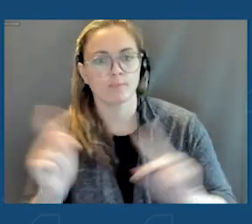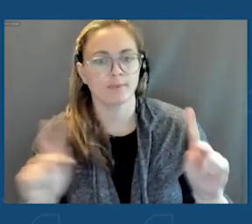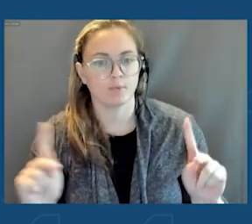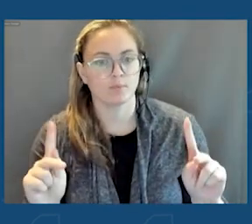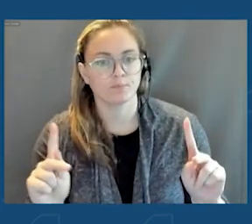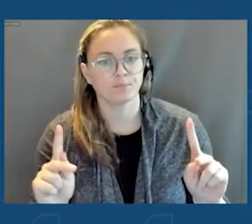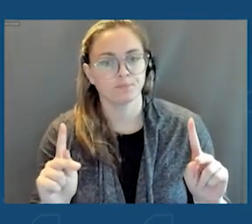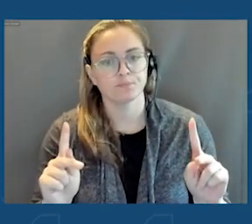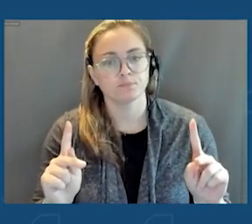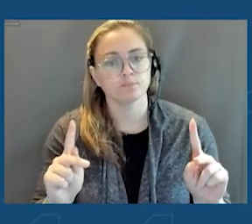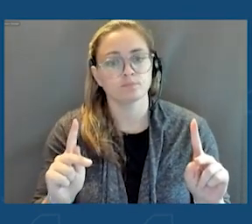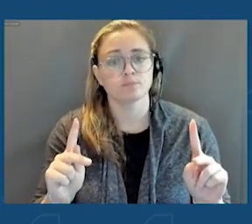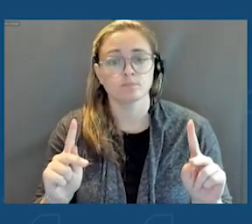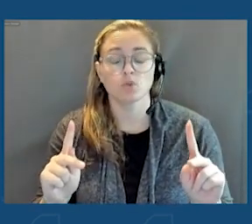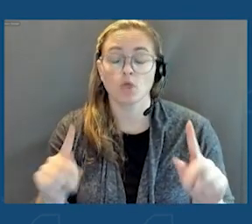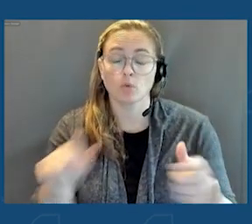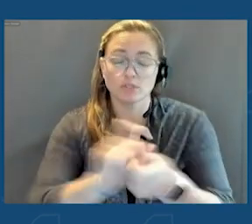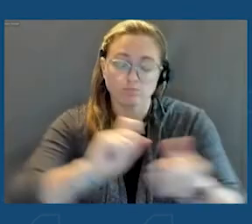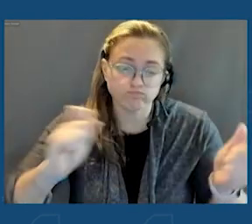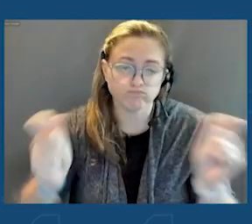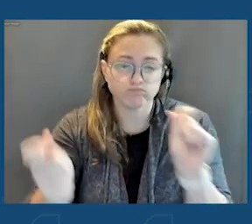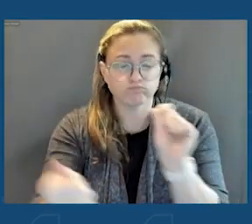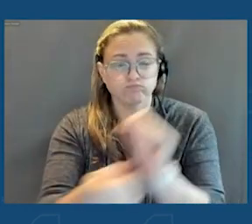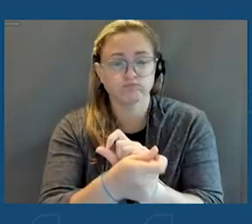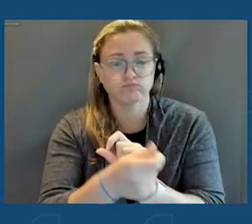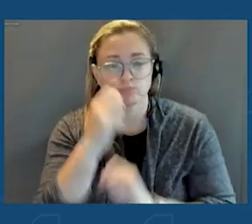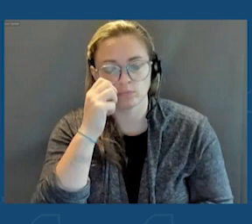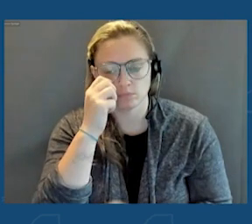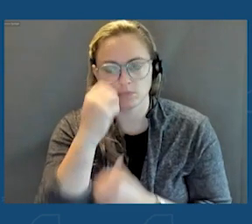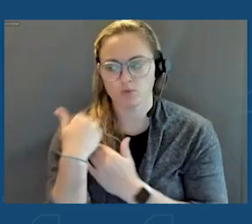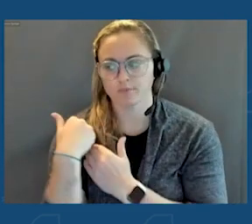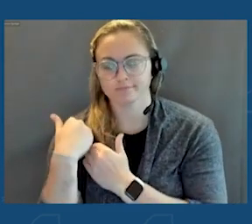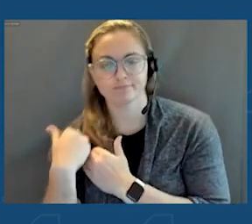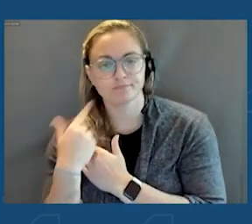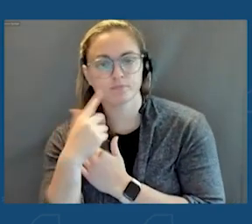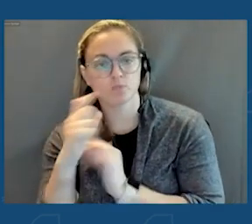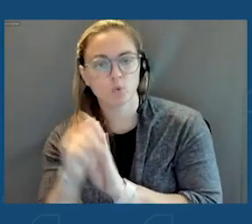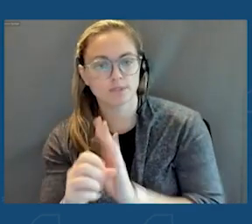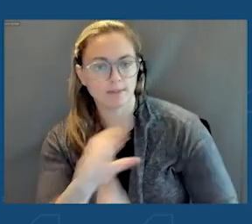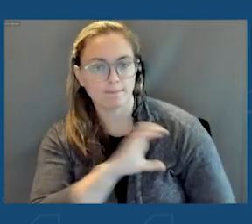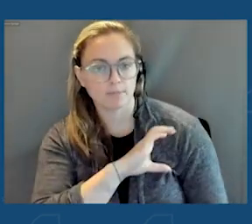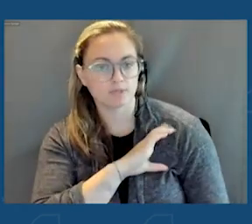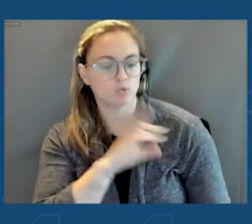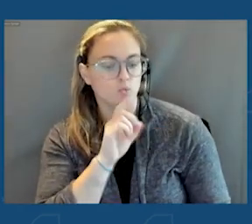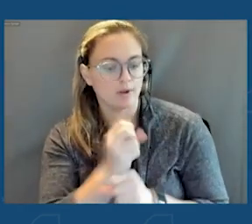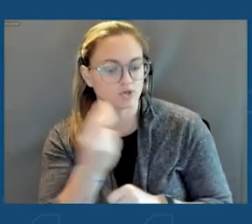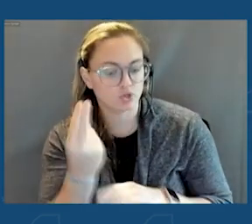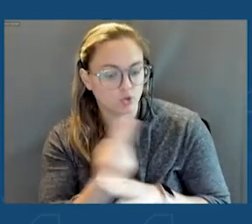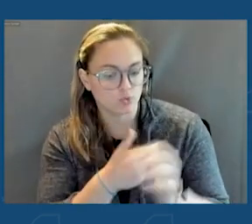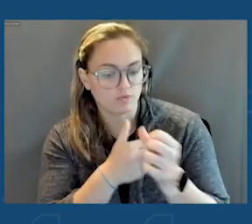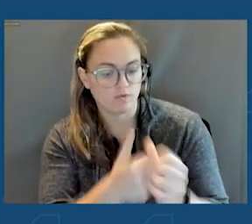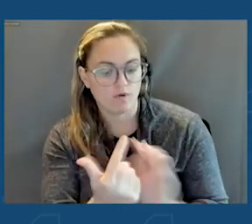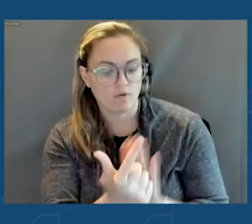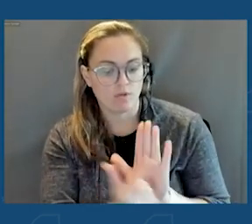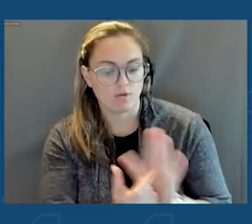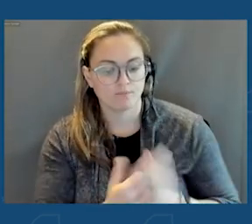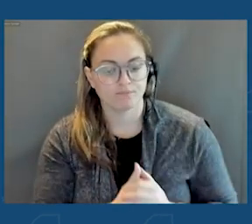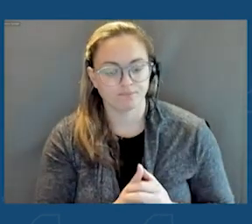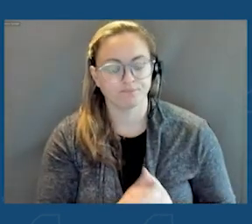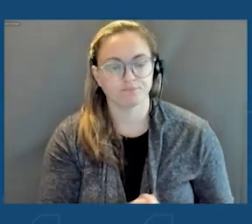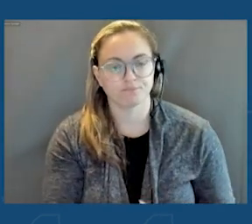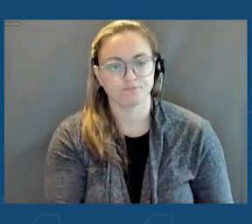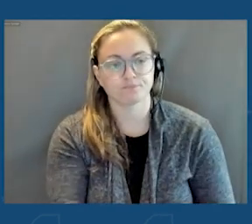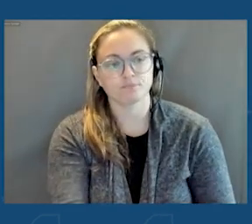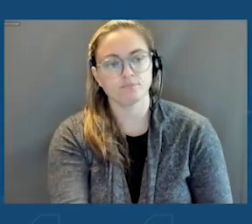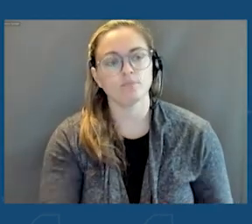That was a dramatic shift in putting the responsibility on state police to actually use this law that had been on the books.